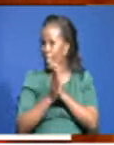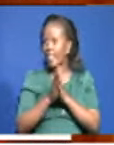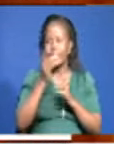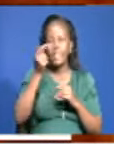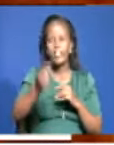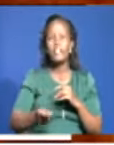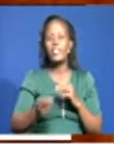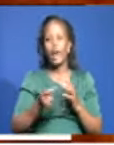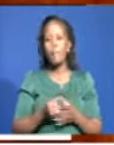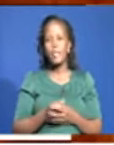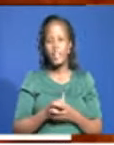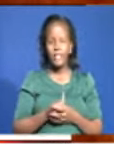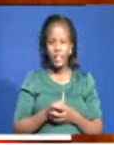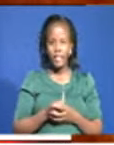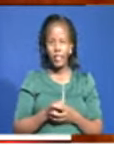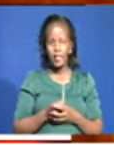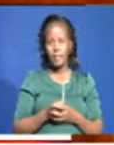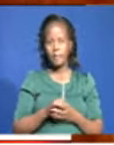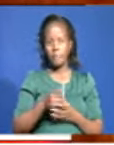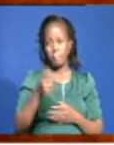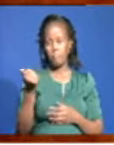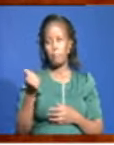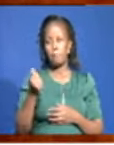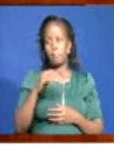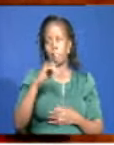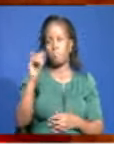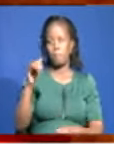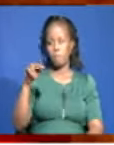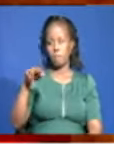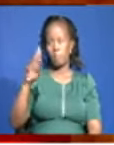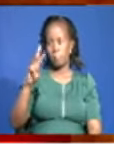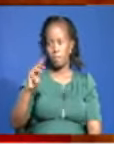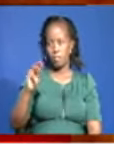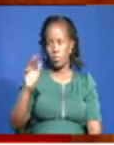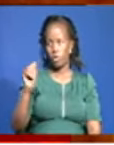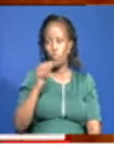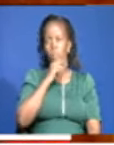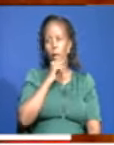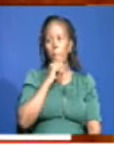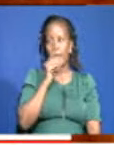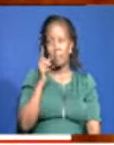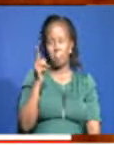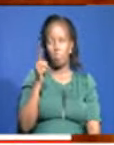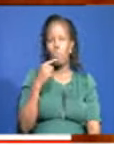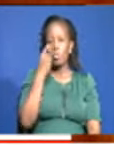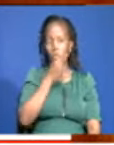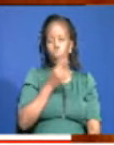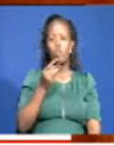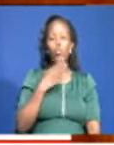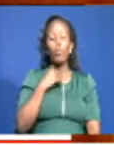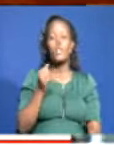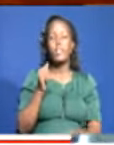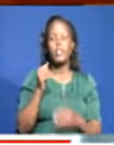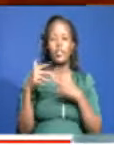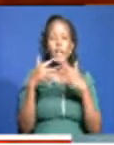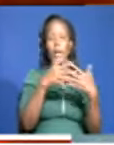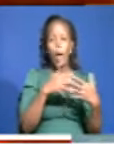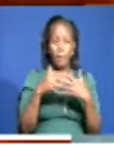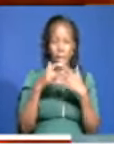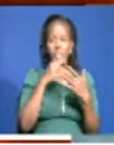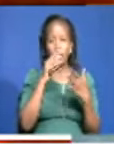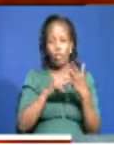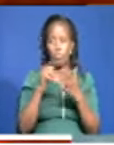Finally, Abdulrahman Imran Juma, alias Abdulrahman, who is wanted in the United States of America to face charges